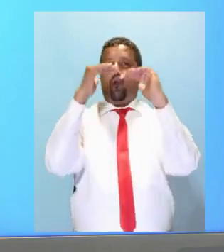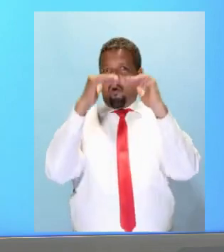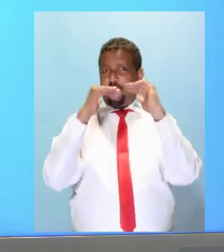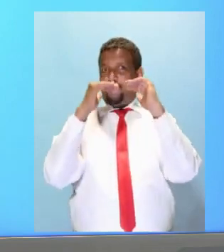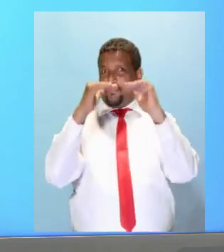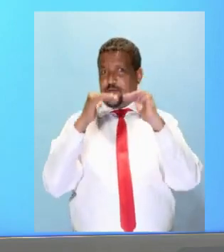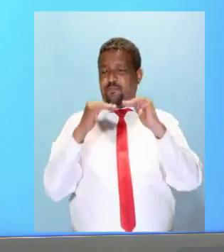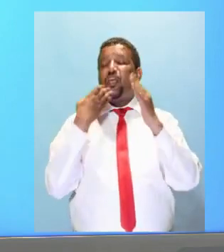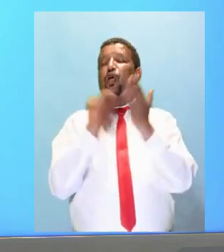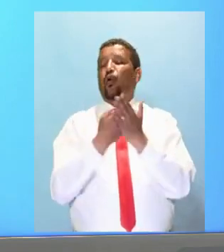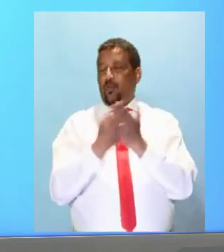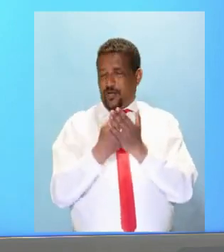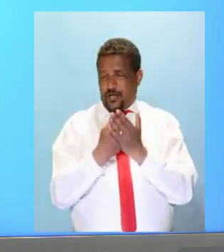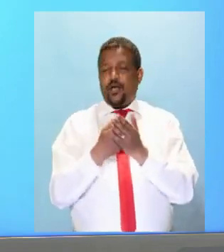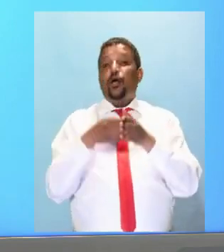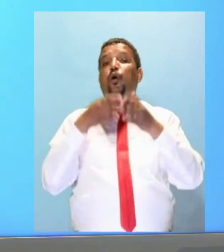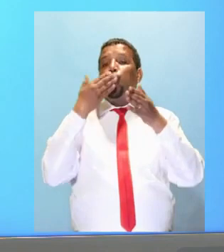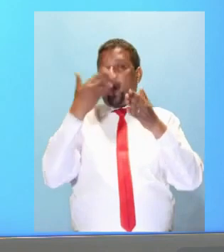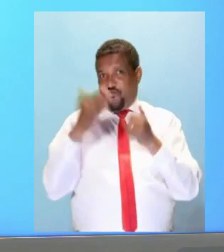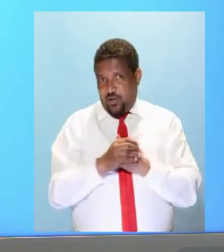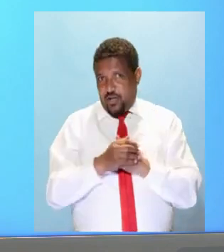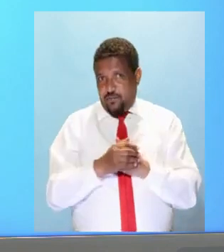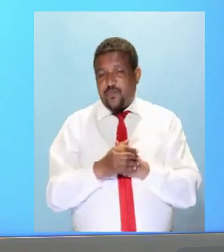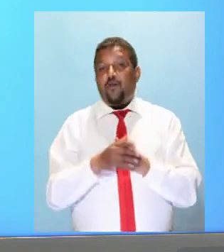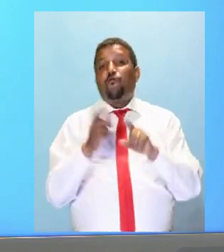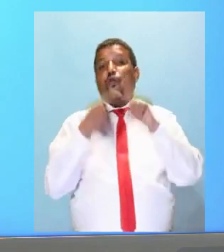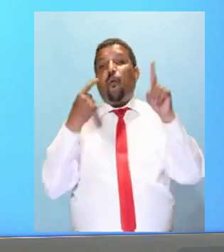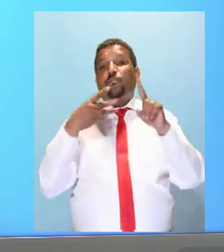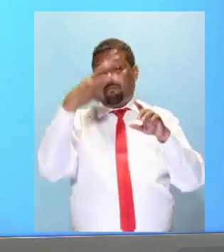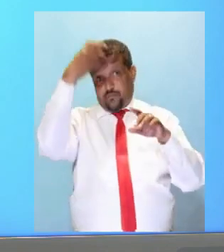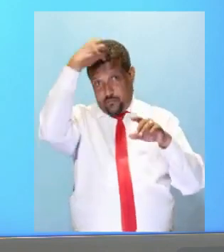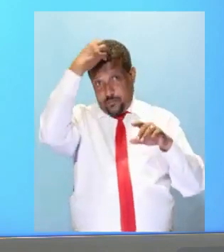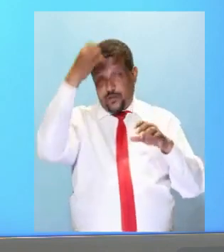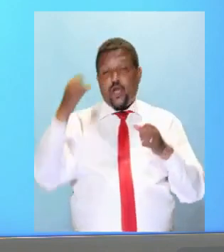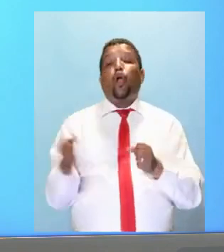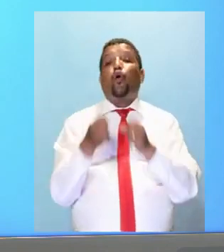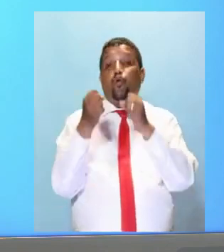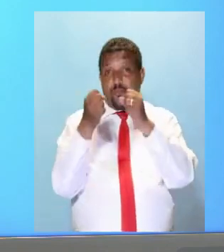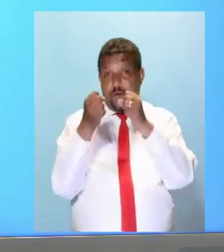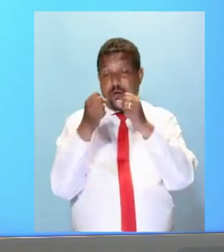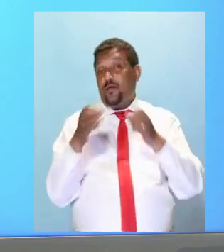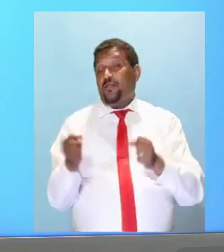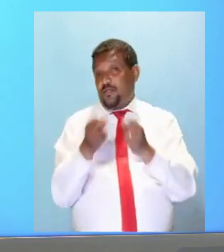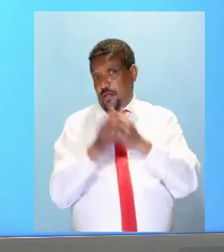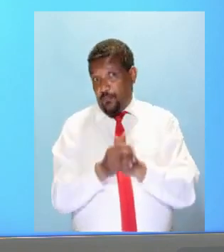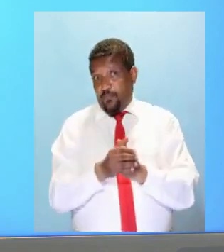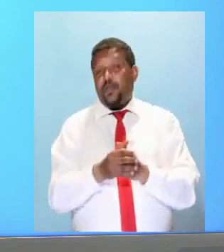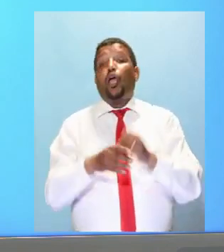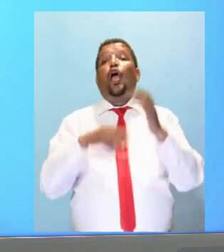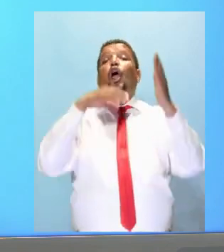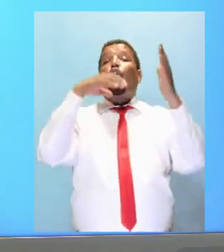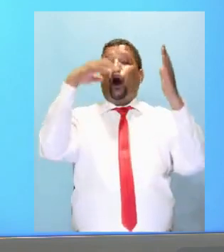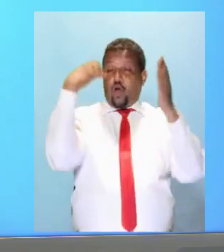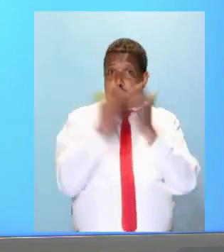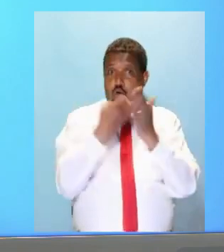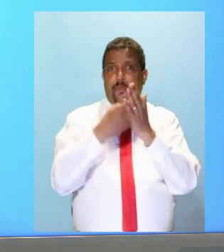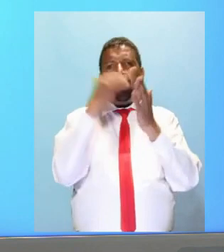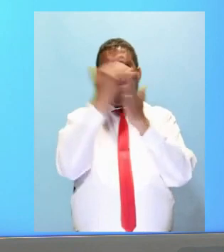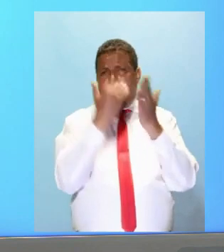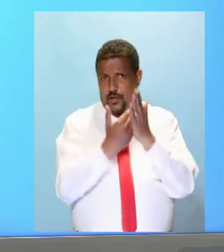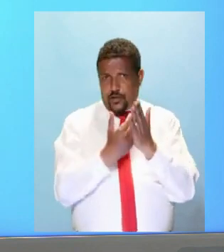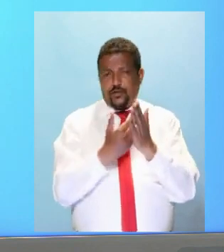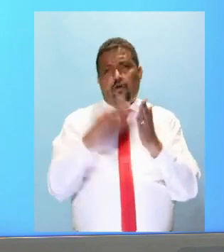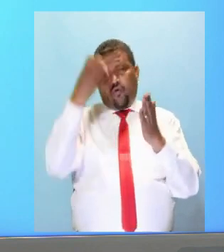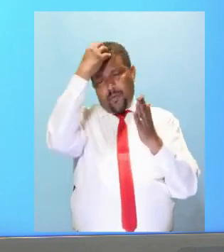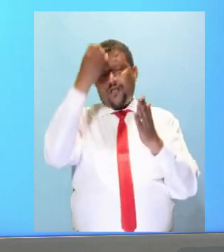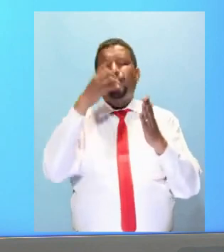economic welfare is from the command economic system. The economic planning is from the command economic system. The price